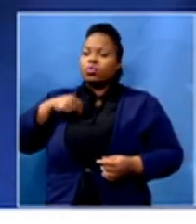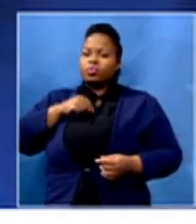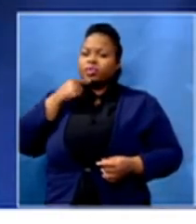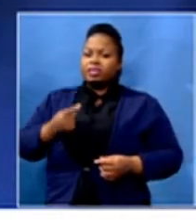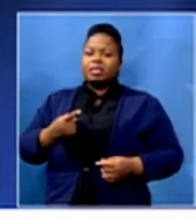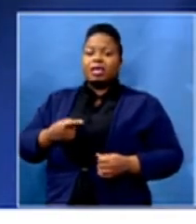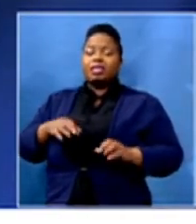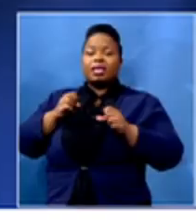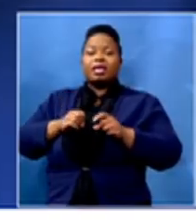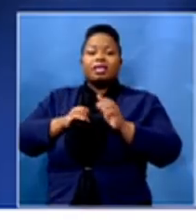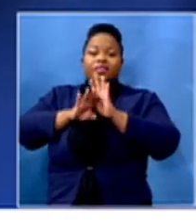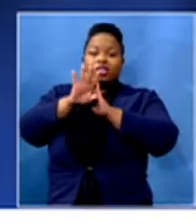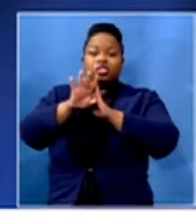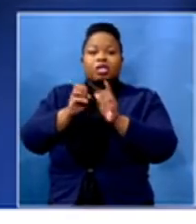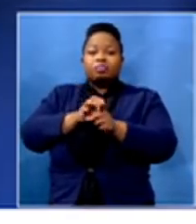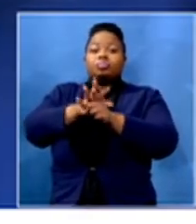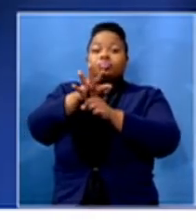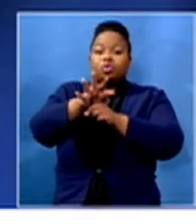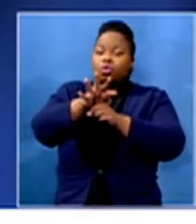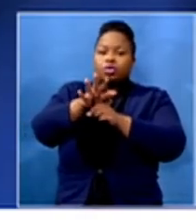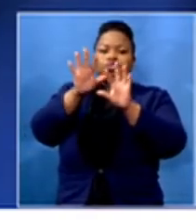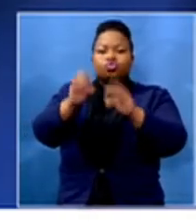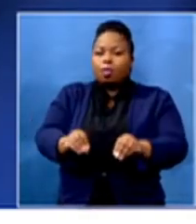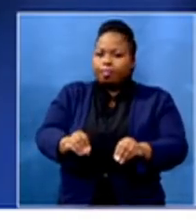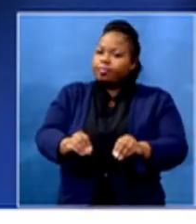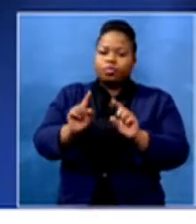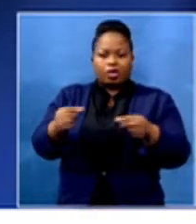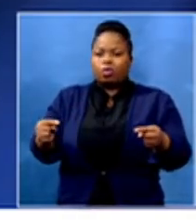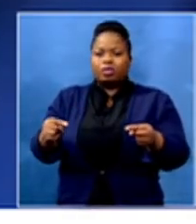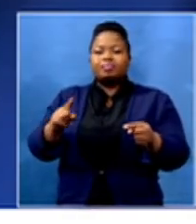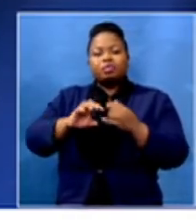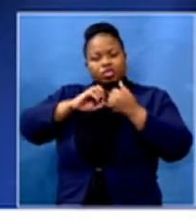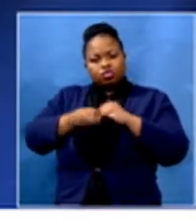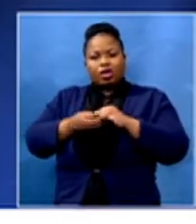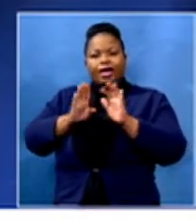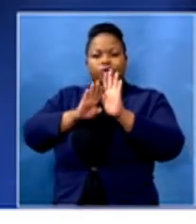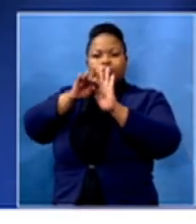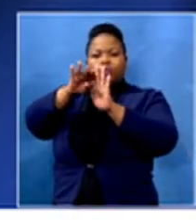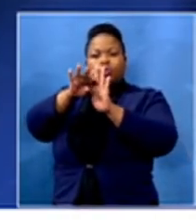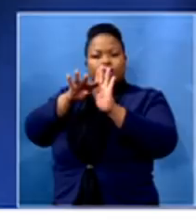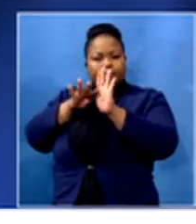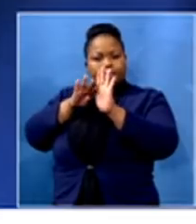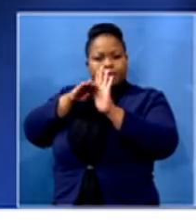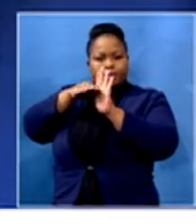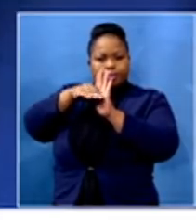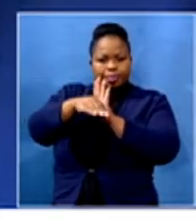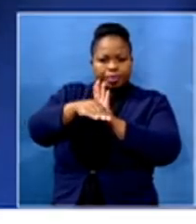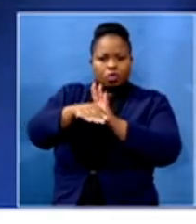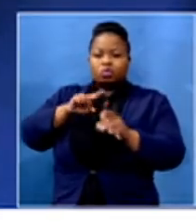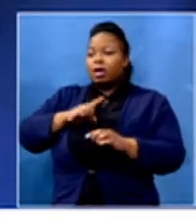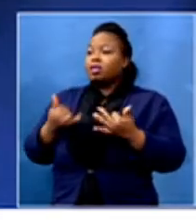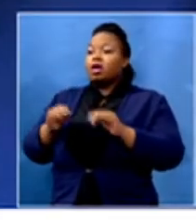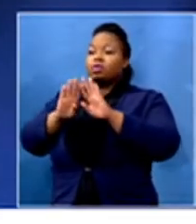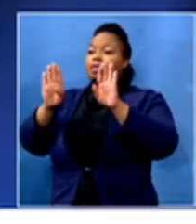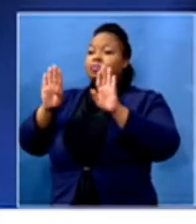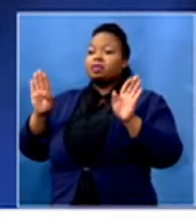the infection, we want to try and slow it down. Now, people can't say because we have now said we're loosening the rules. That means it's the rules